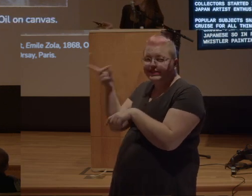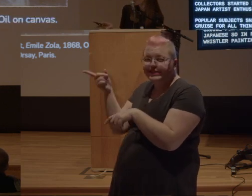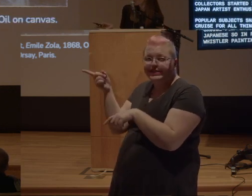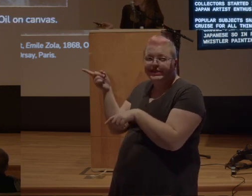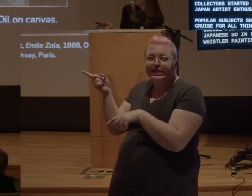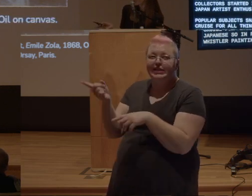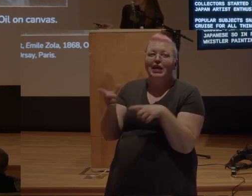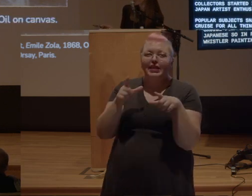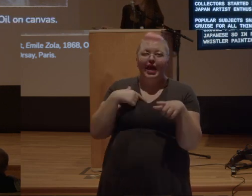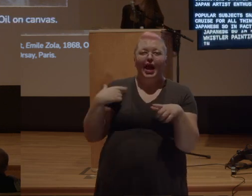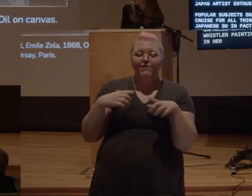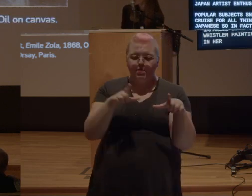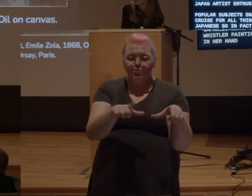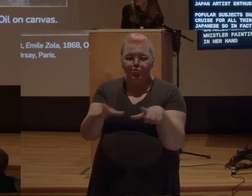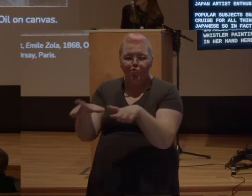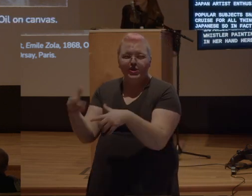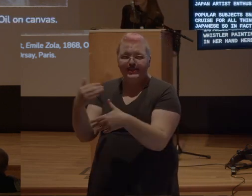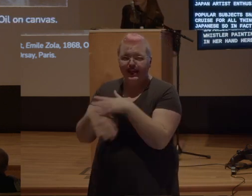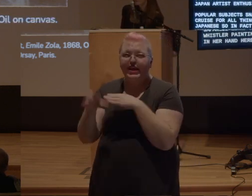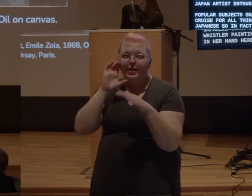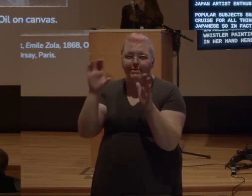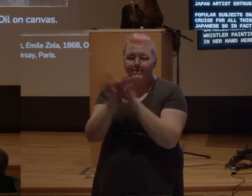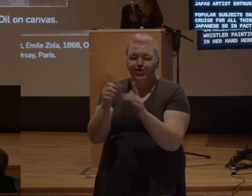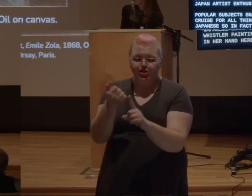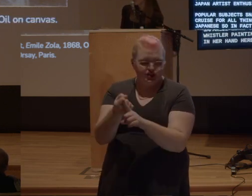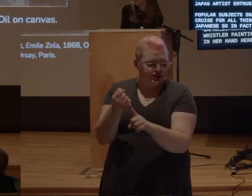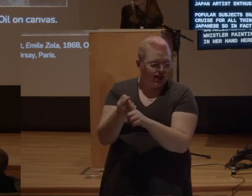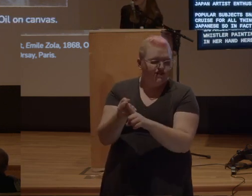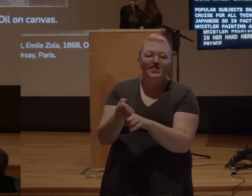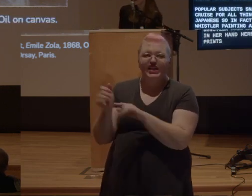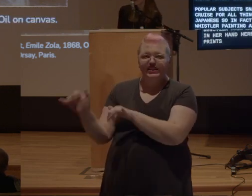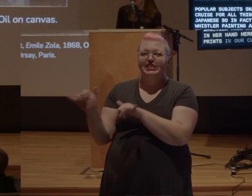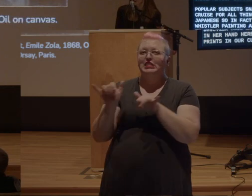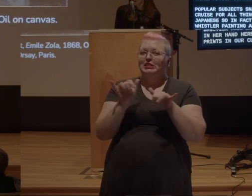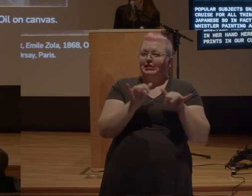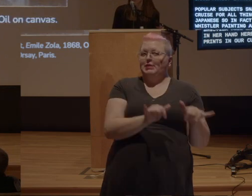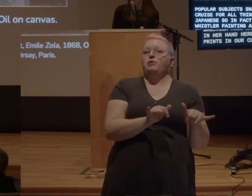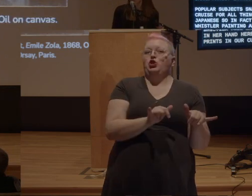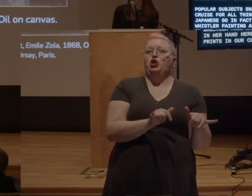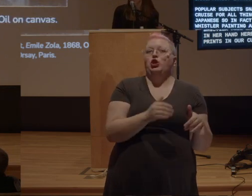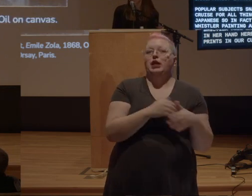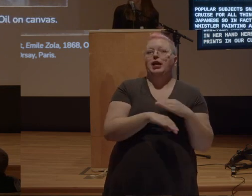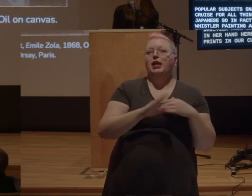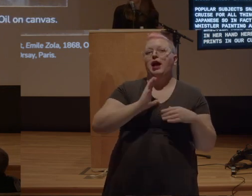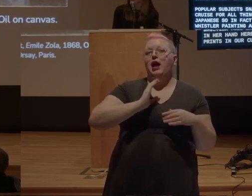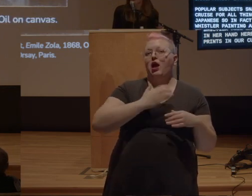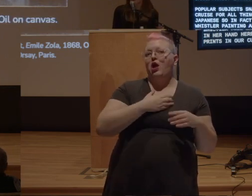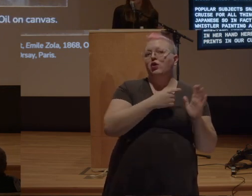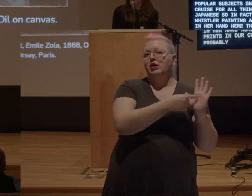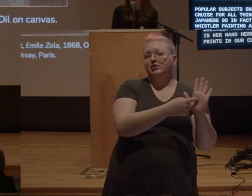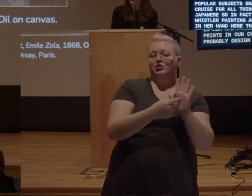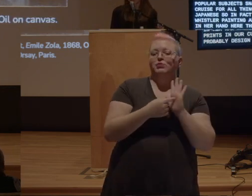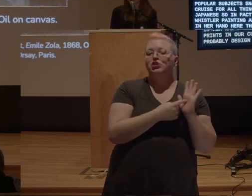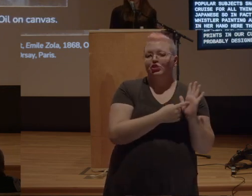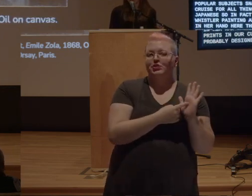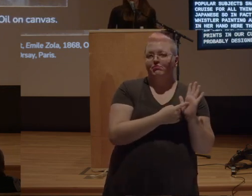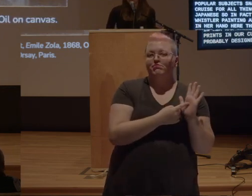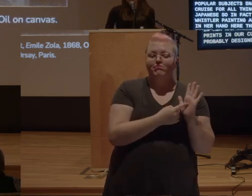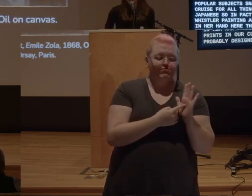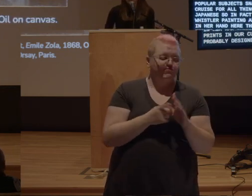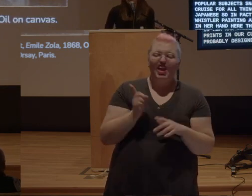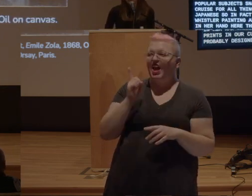the floor and in her hand here, they're very similar to some of the prints in our current exhibition, and they're probably designs by